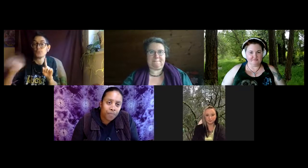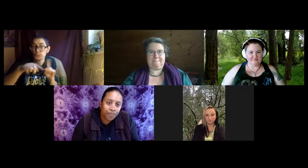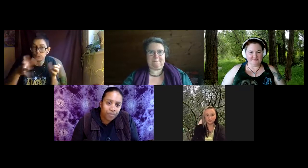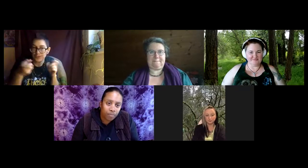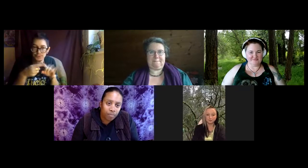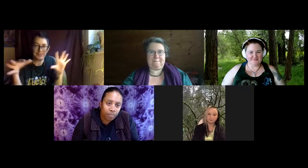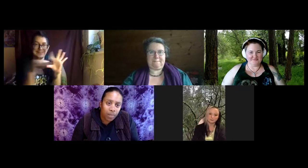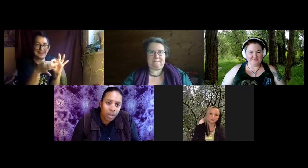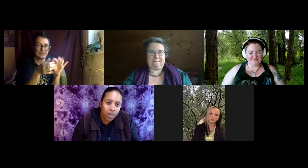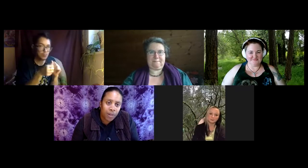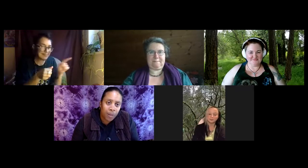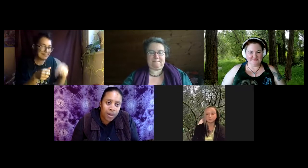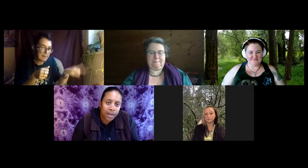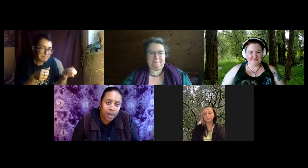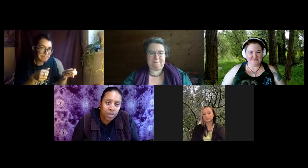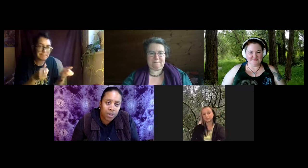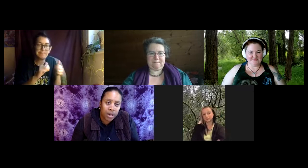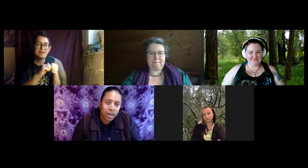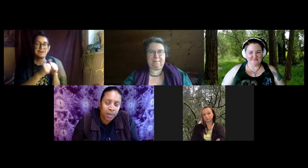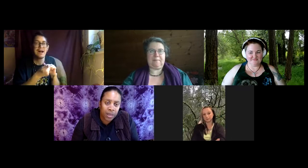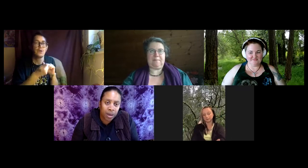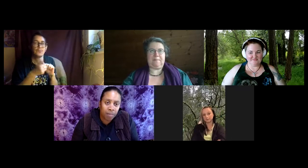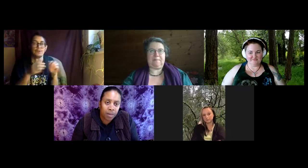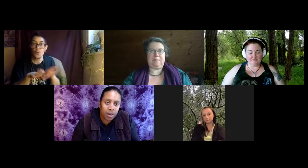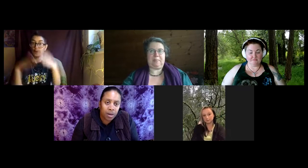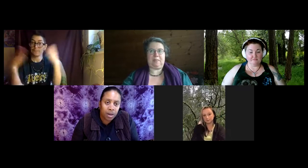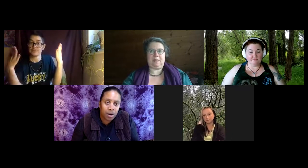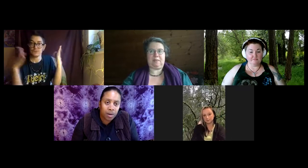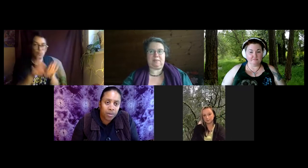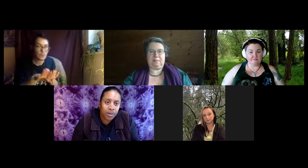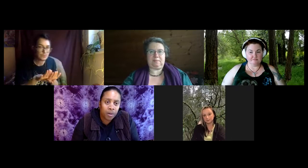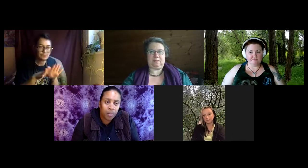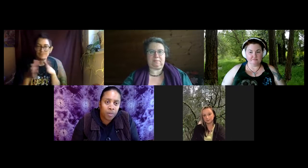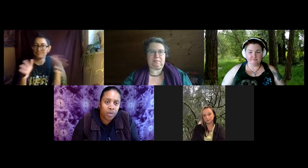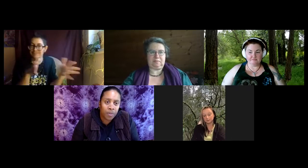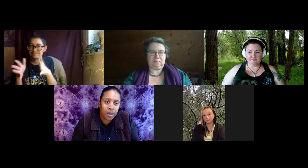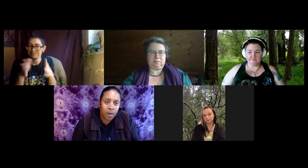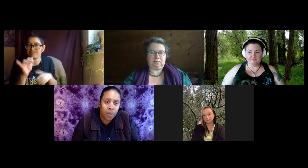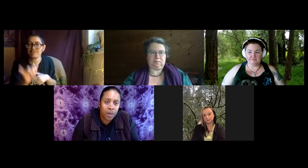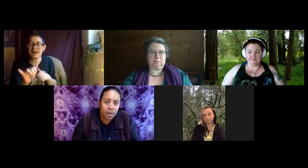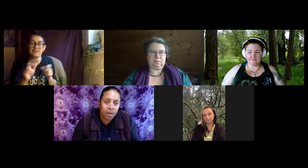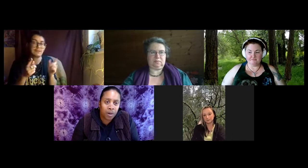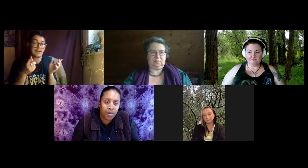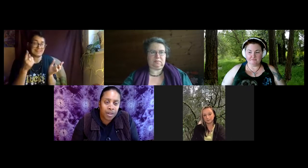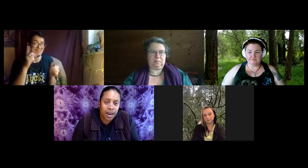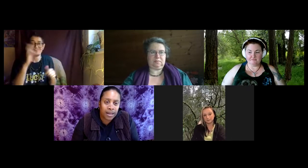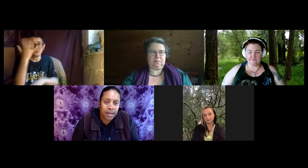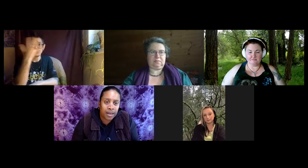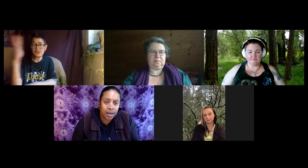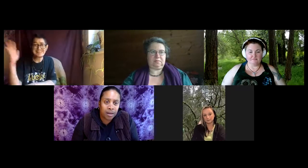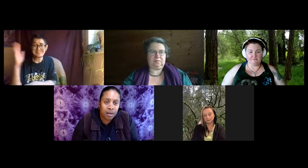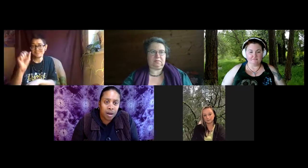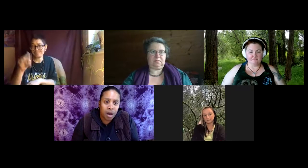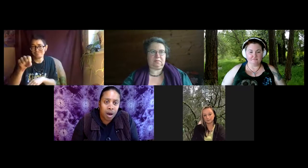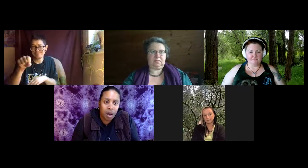so the point is, how would you connect with them? You know, so would you be open or close to that